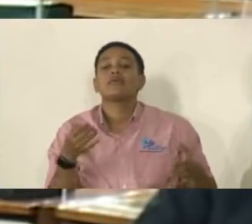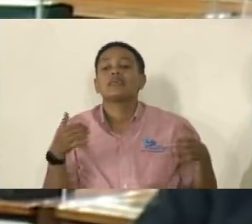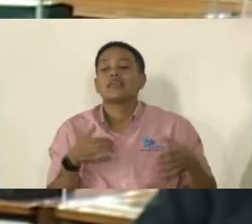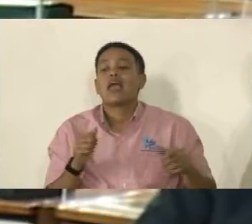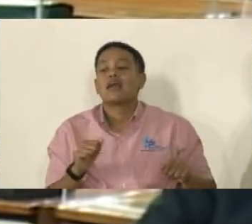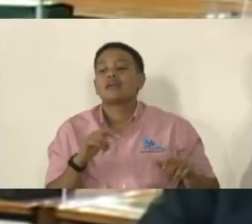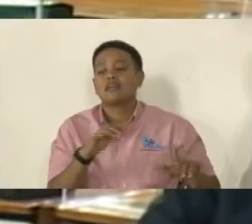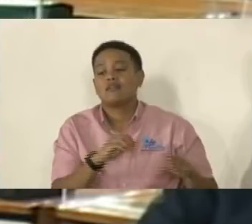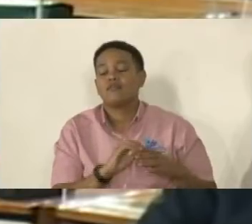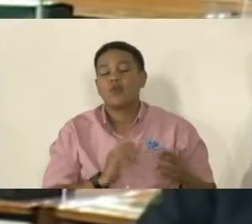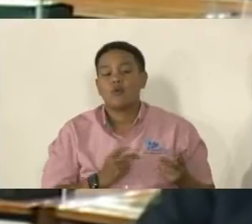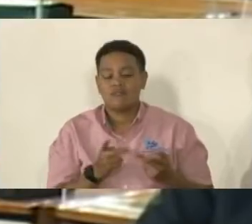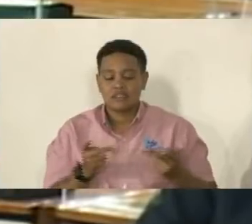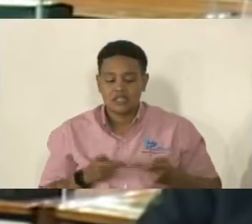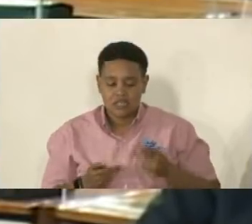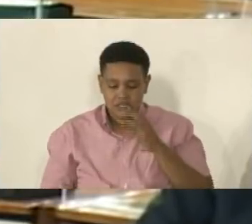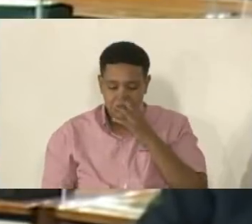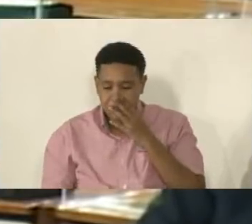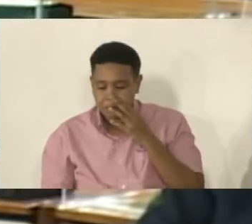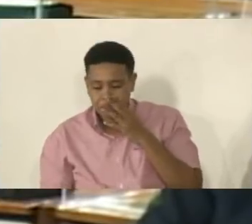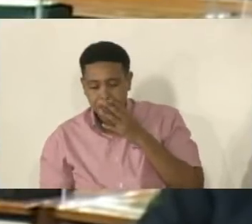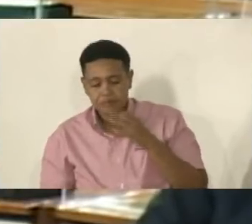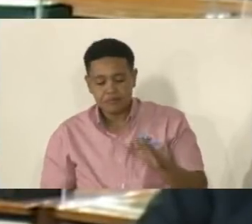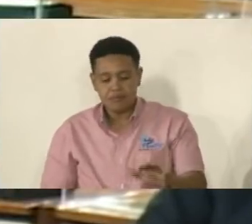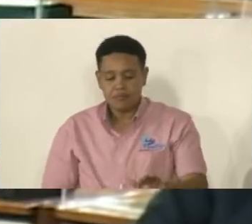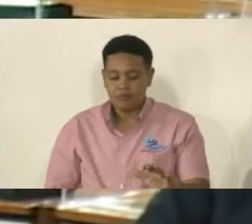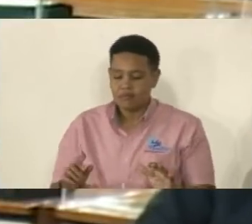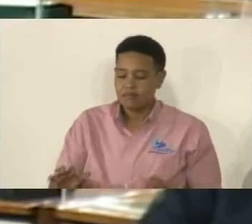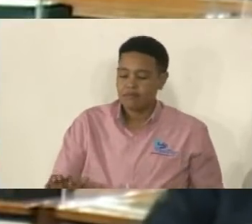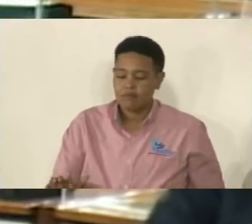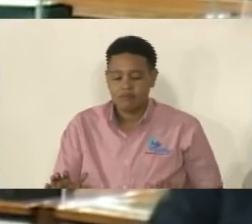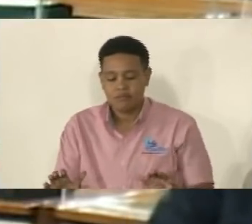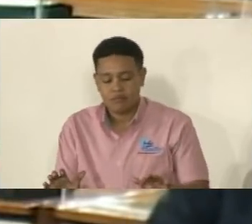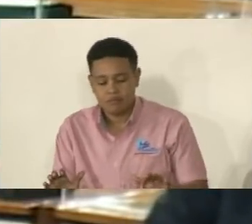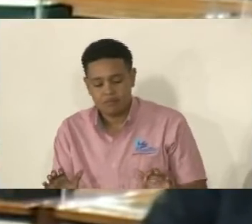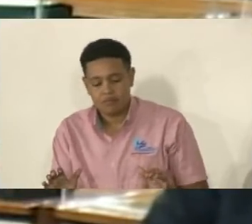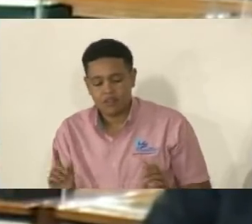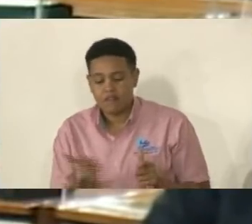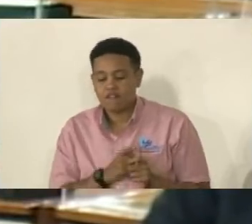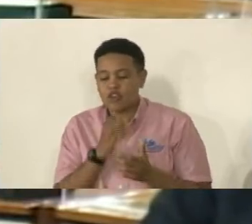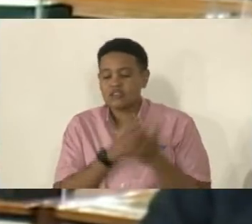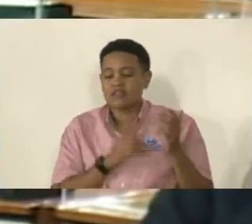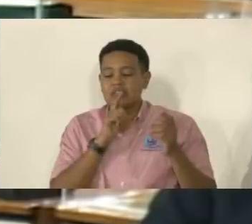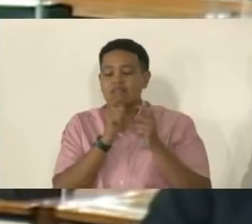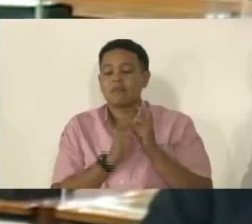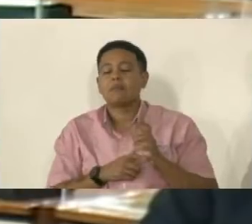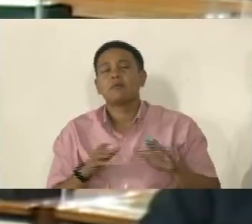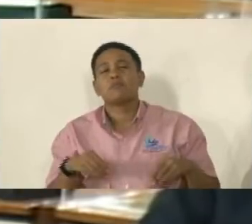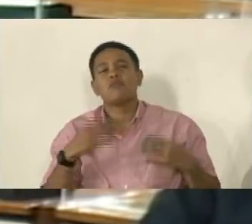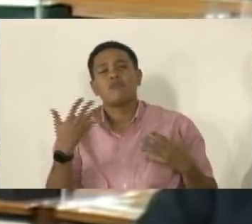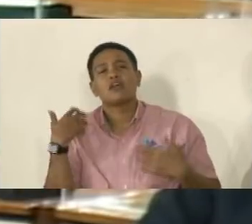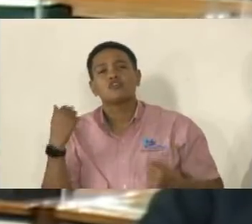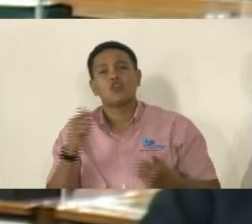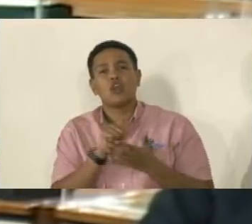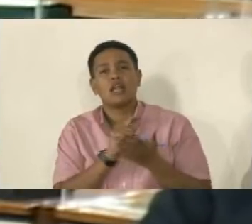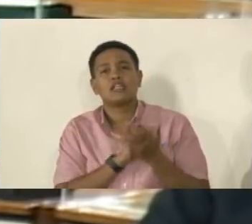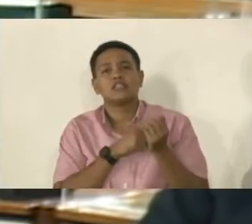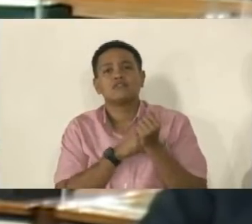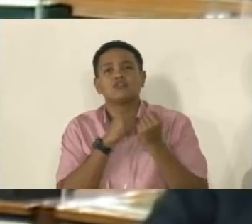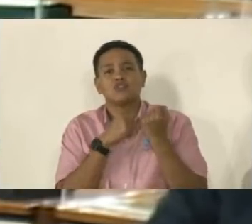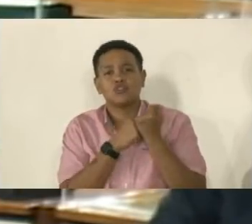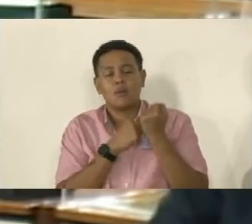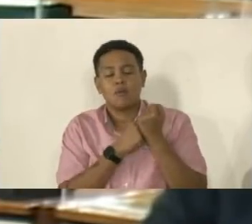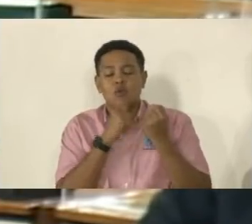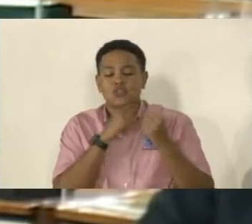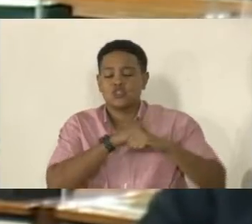facilities. The first phase of the amendment is intended to provide stronger legislative support to the security arrangements and